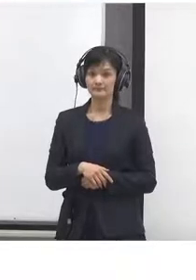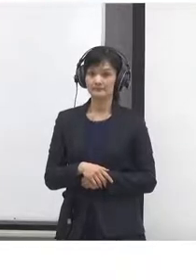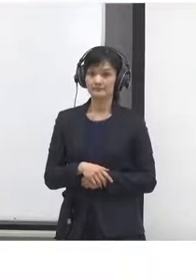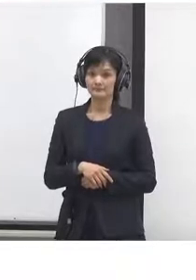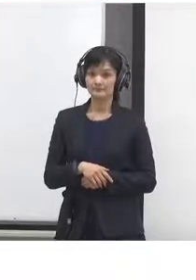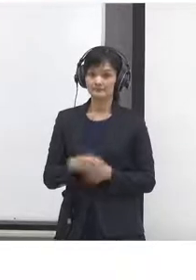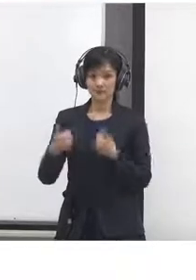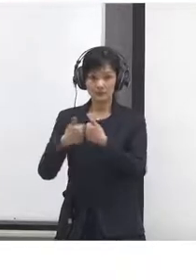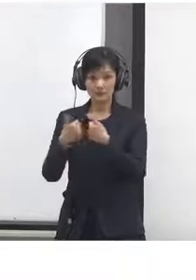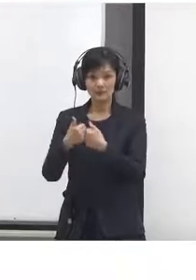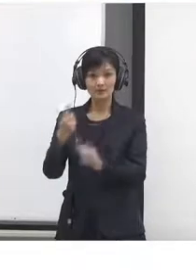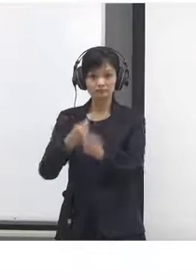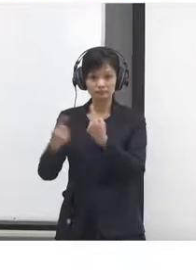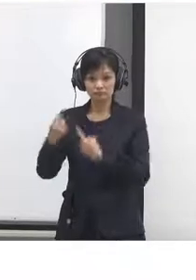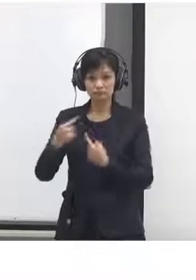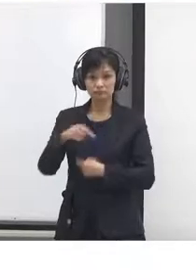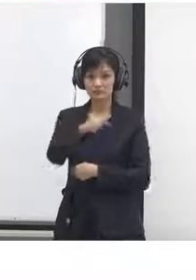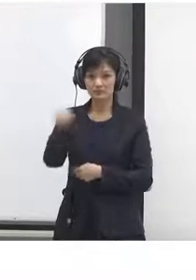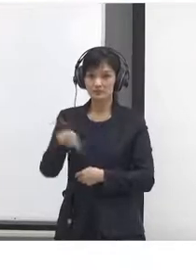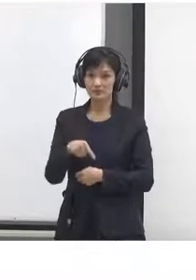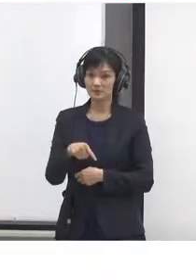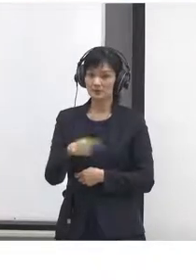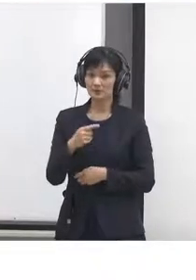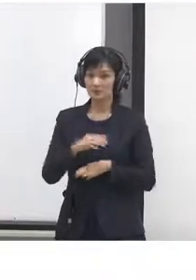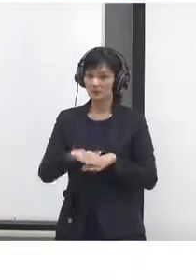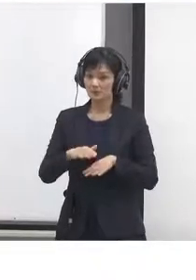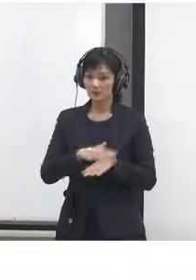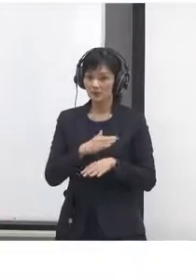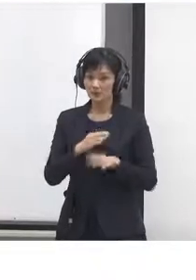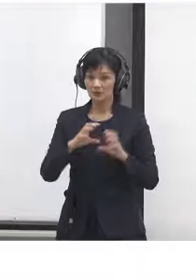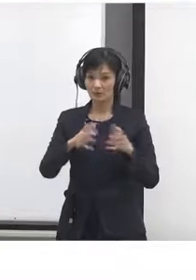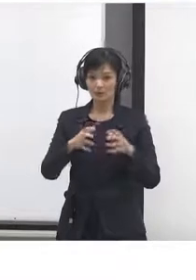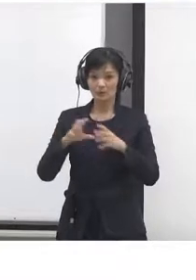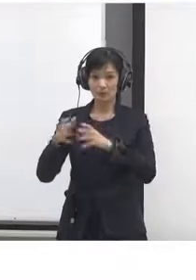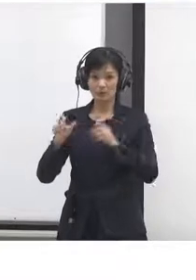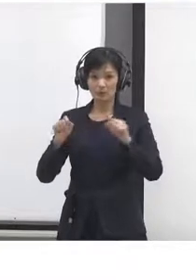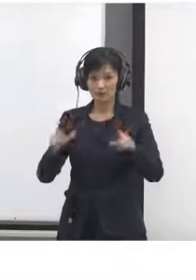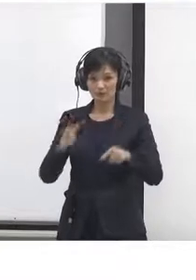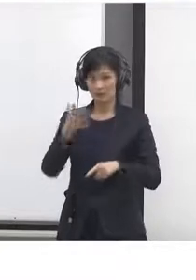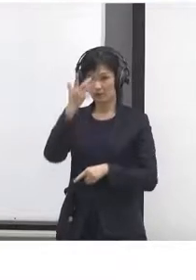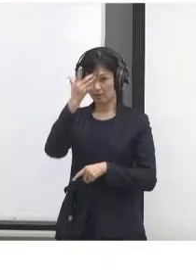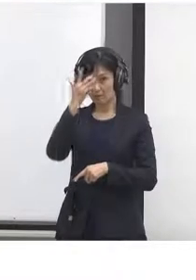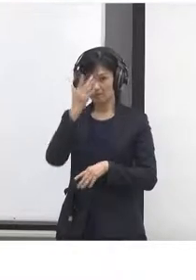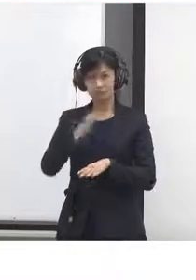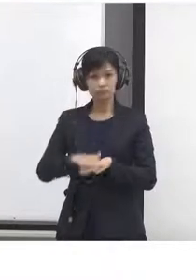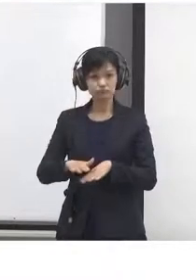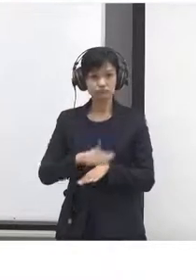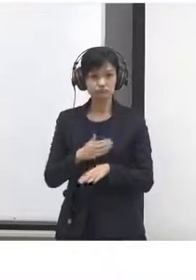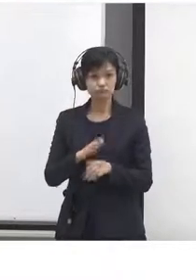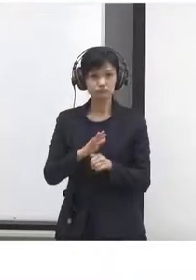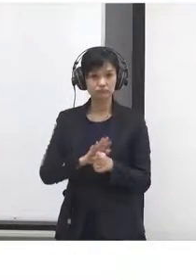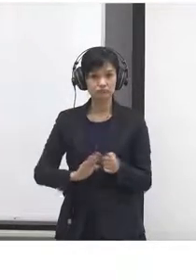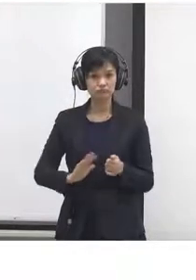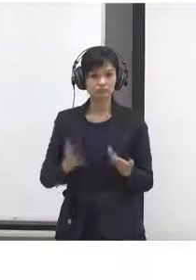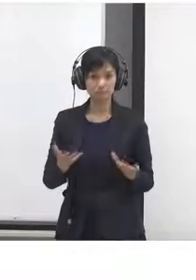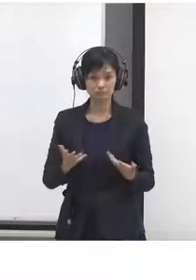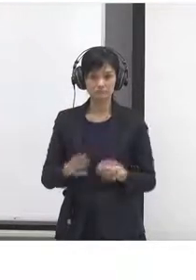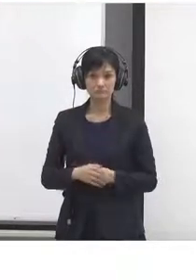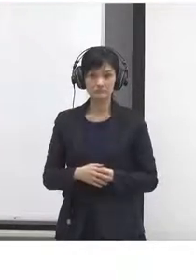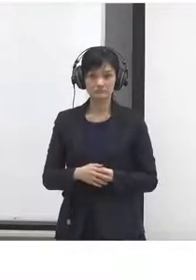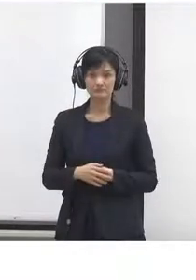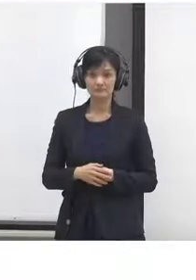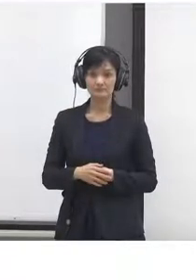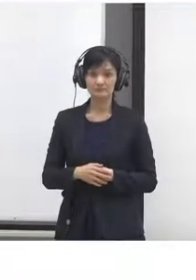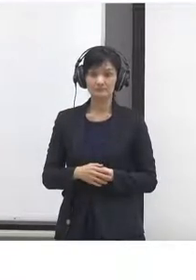It is. So we are trying to hold the meet and up in different countries, not just in one